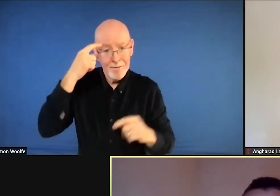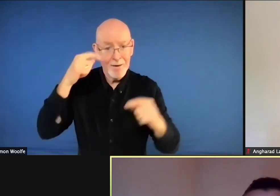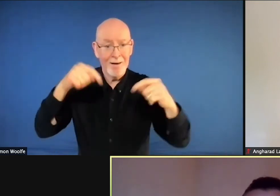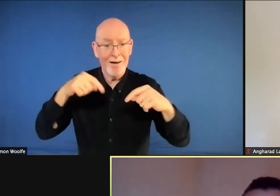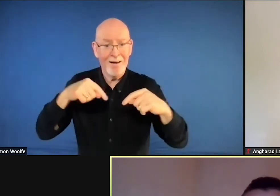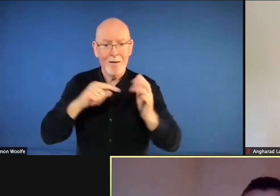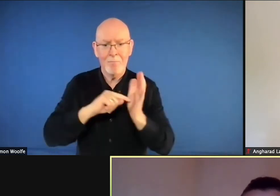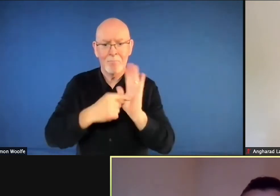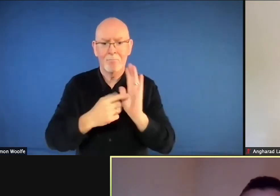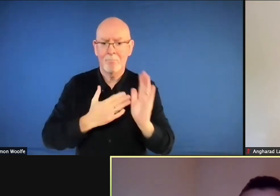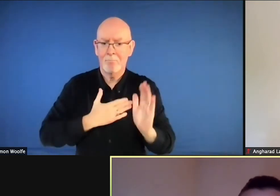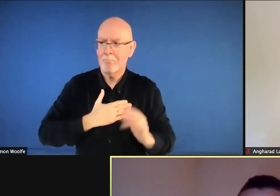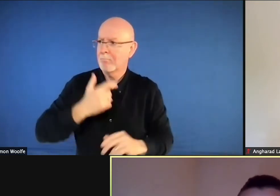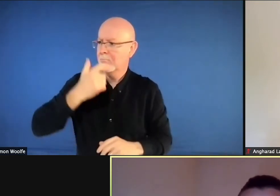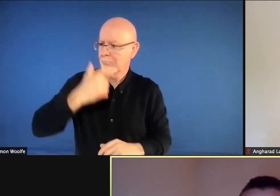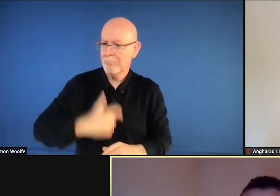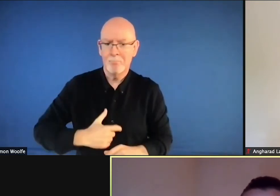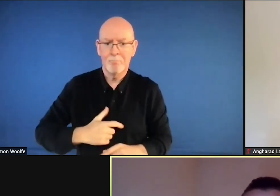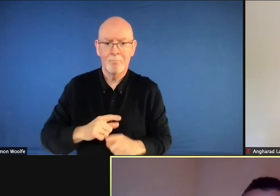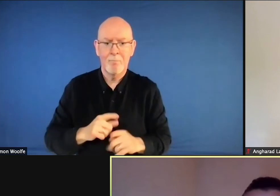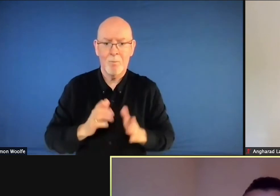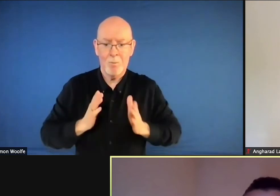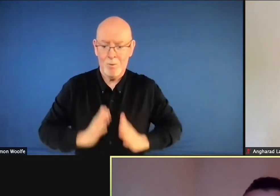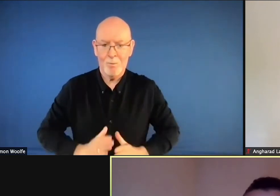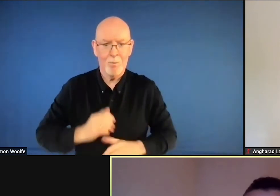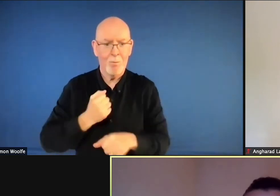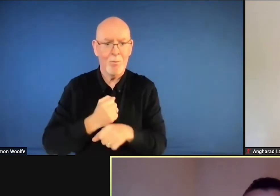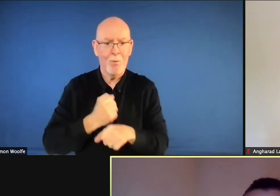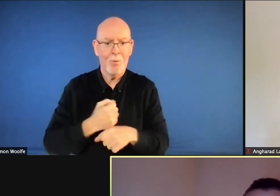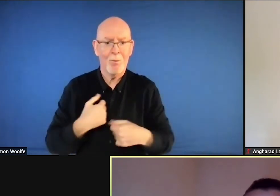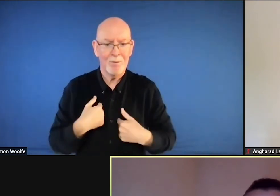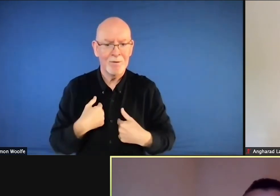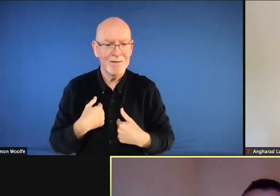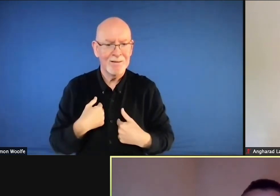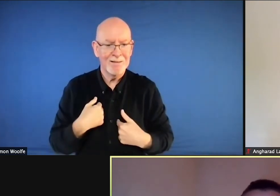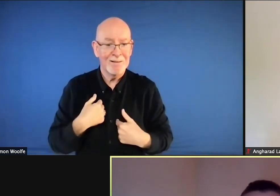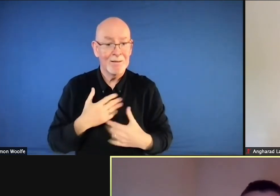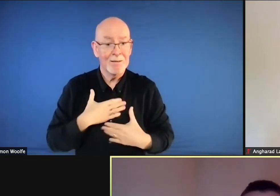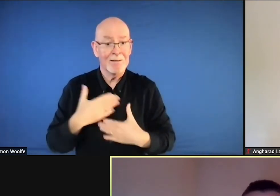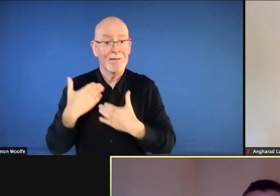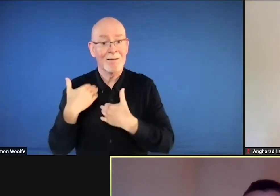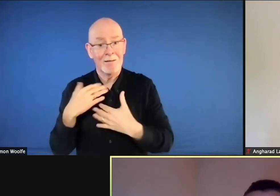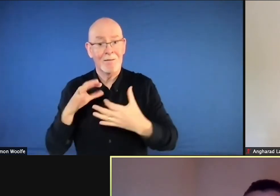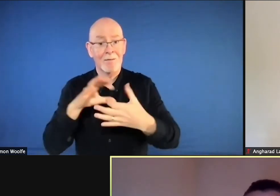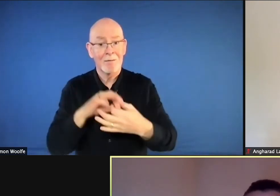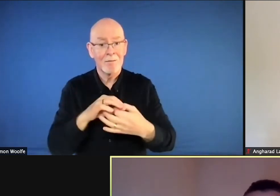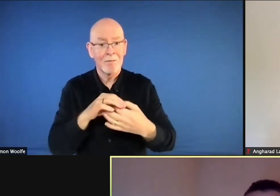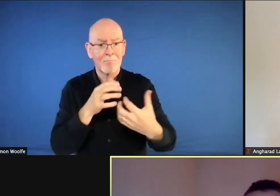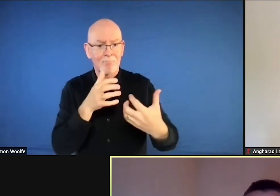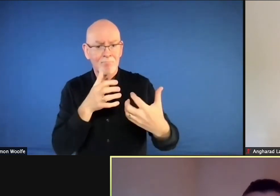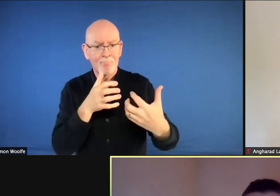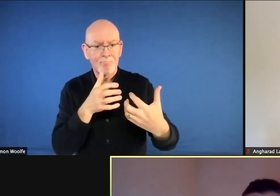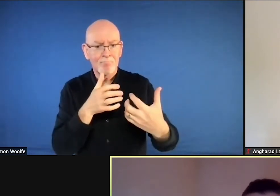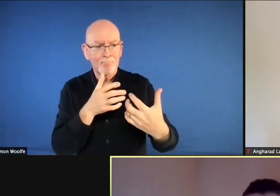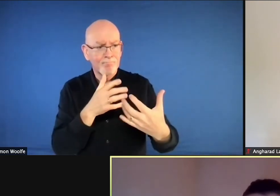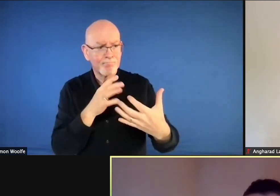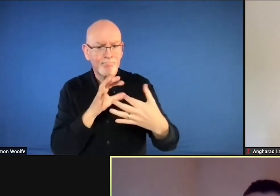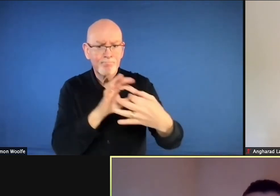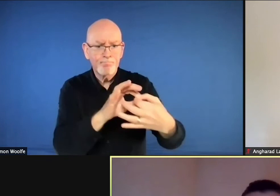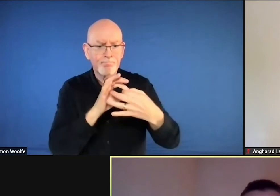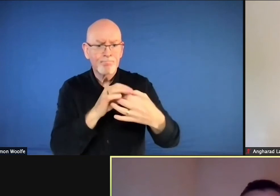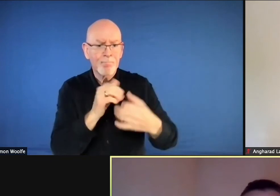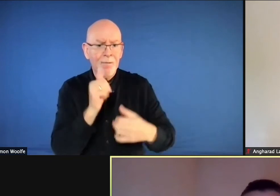a daily basis with refugees and those displaced widely, as